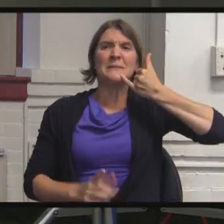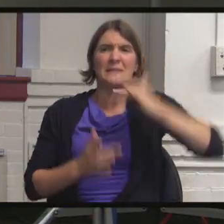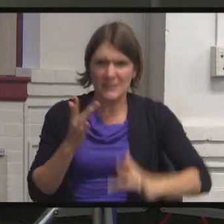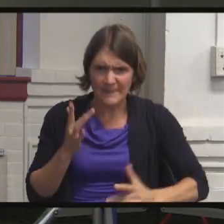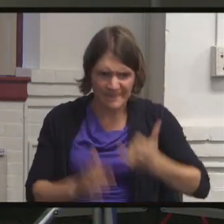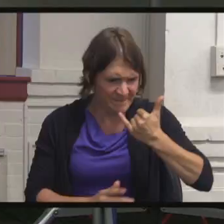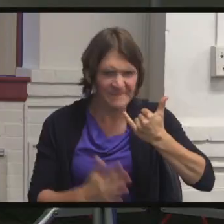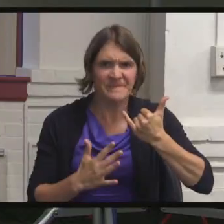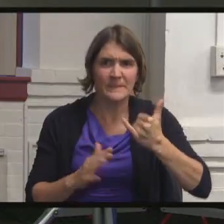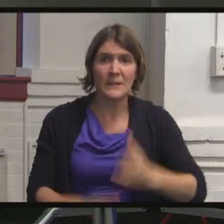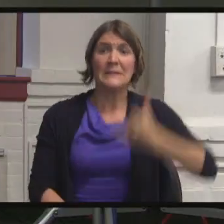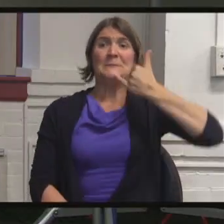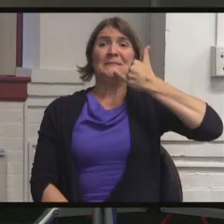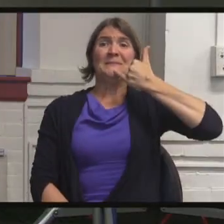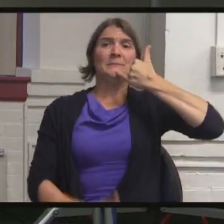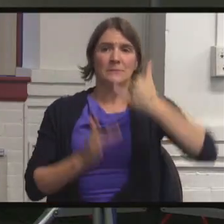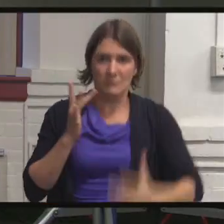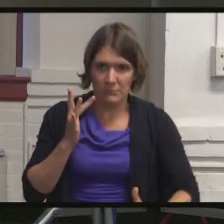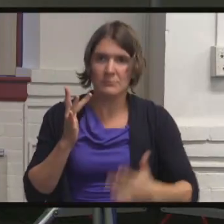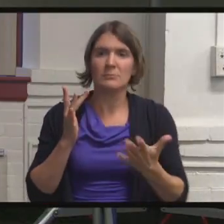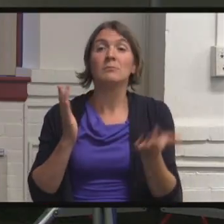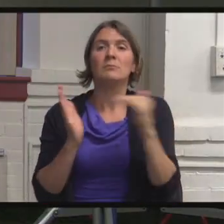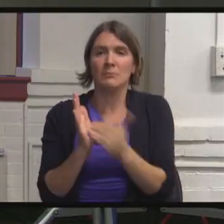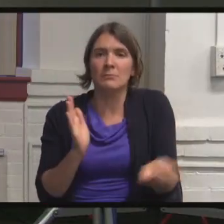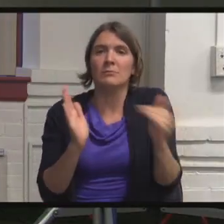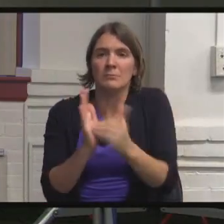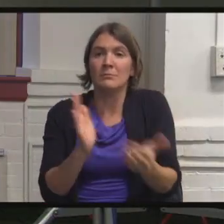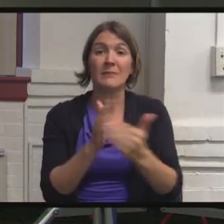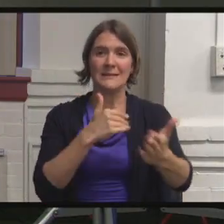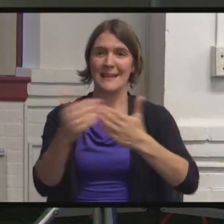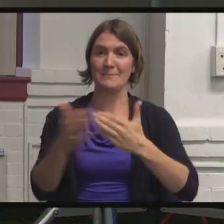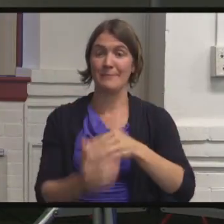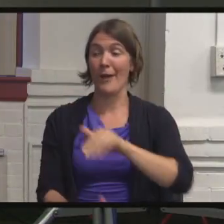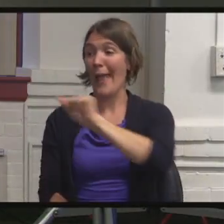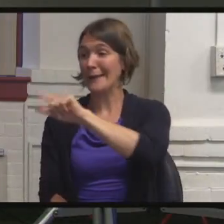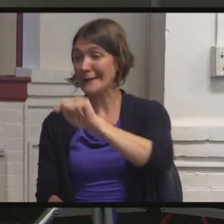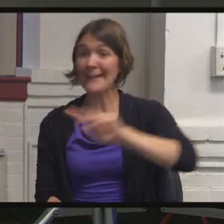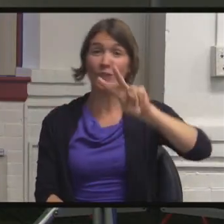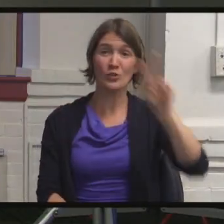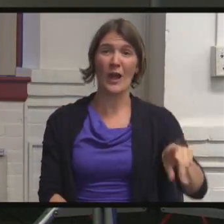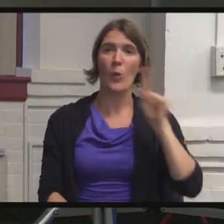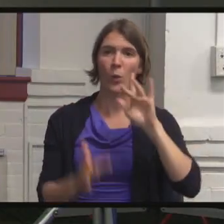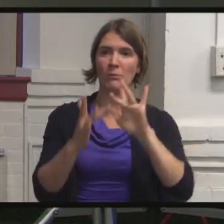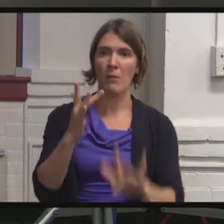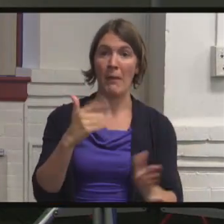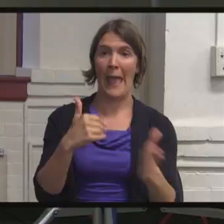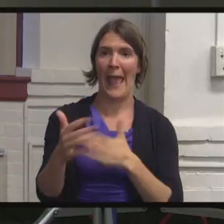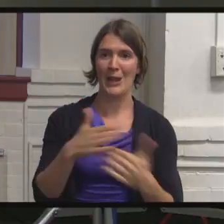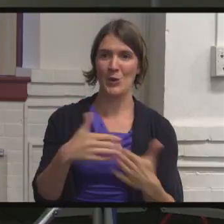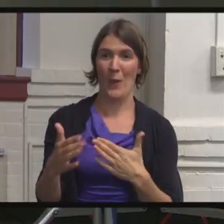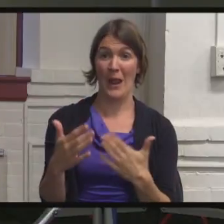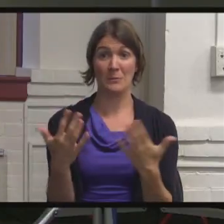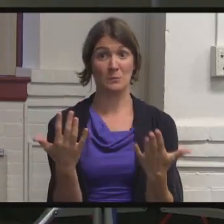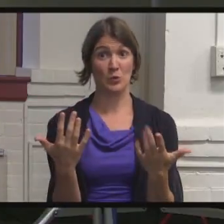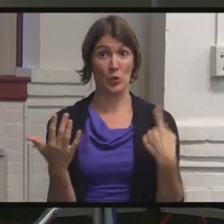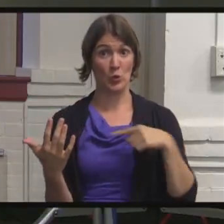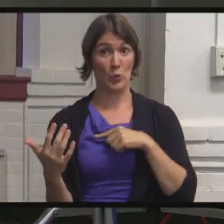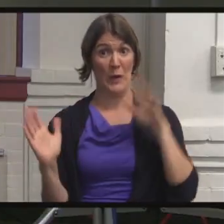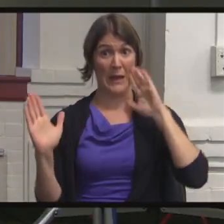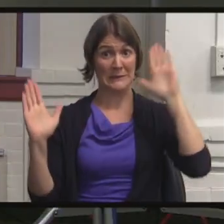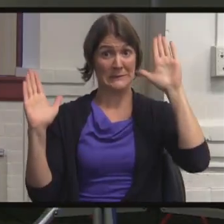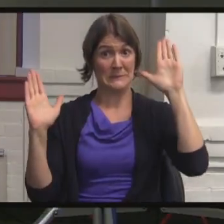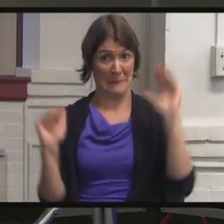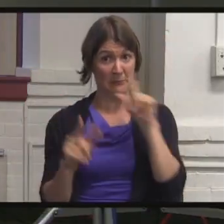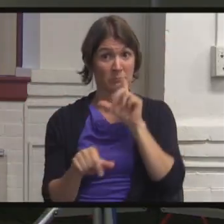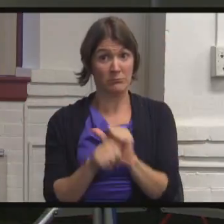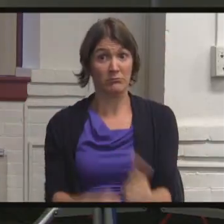3 seconds, no matter what your carrier. And so the question I would also pose is, what level of service are we expected to